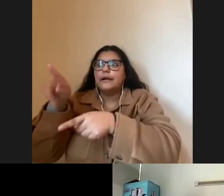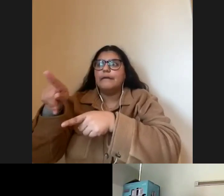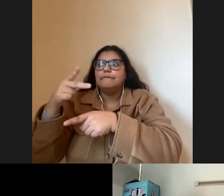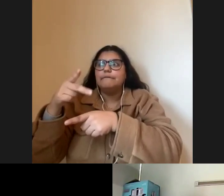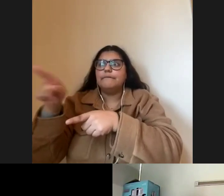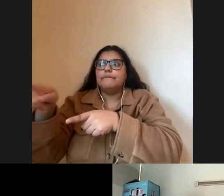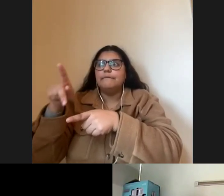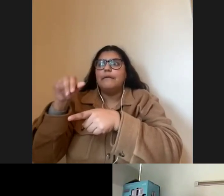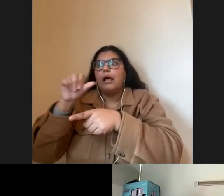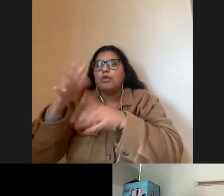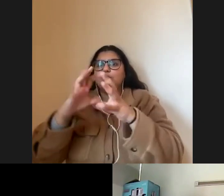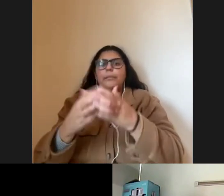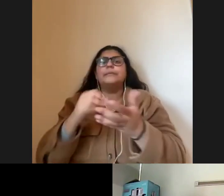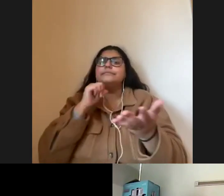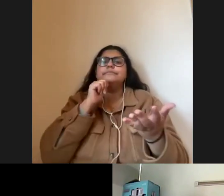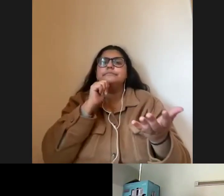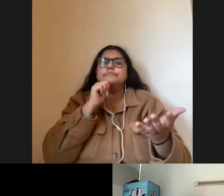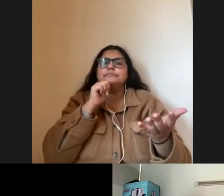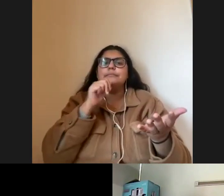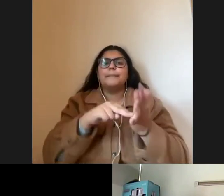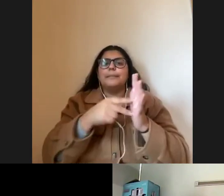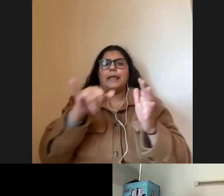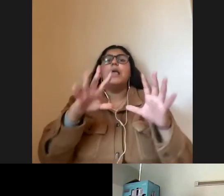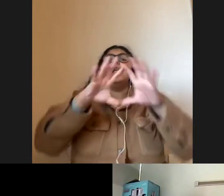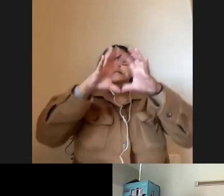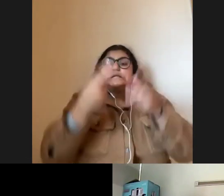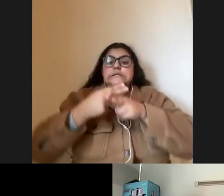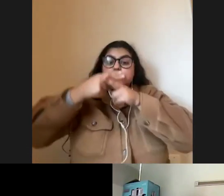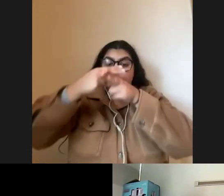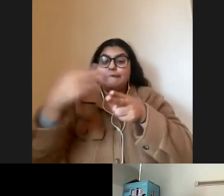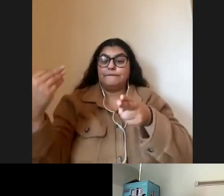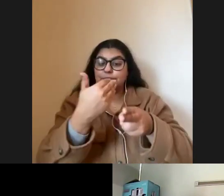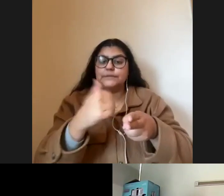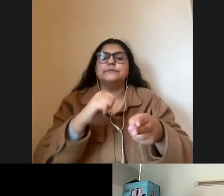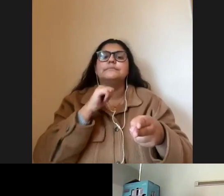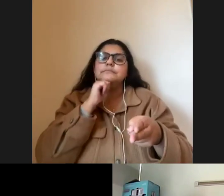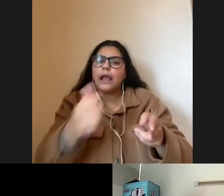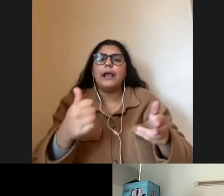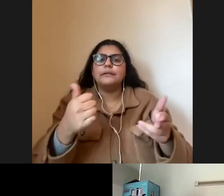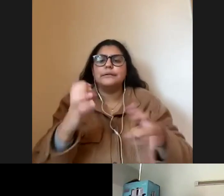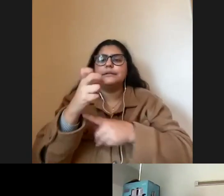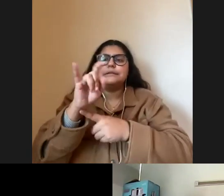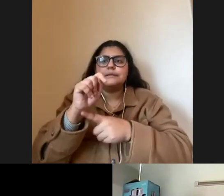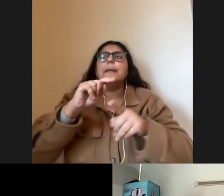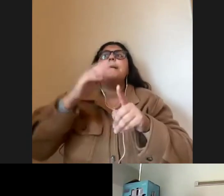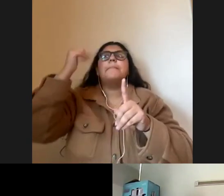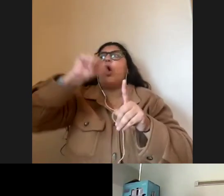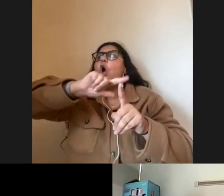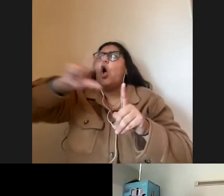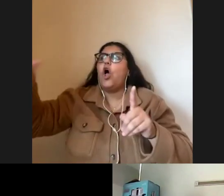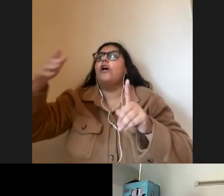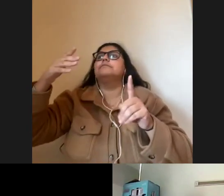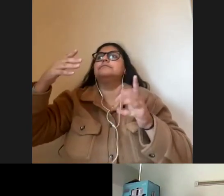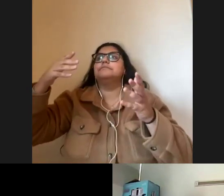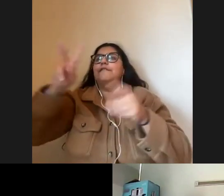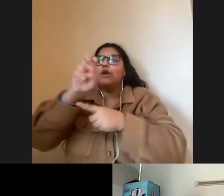Don't Exist. And what she meant was that the classification of fish does not exist unless you group all vertebrates into fish. So humans are very closely related to